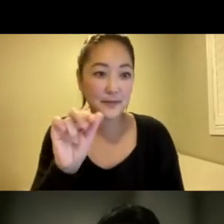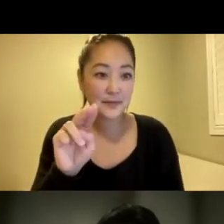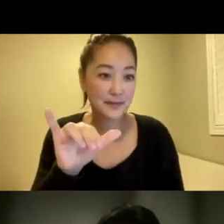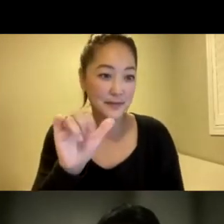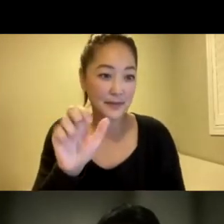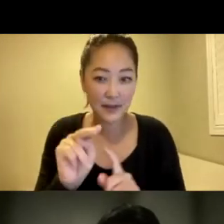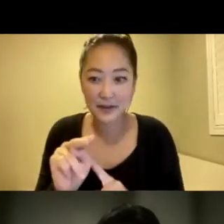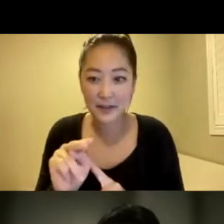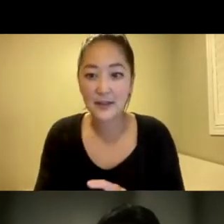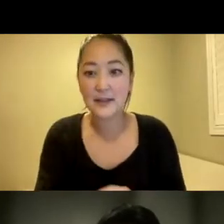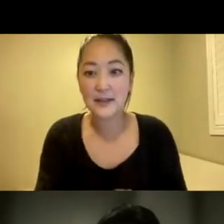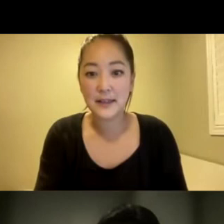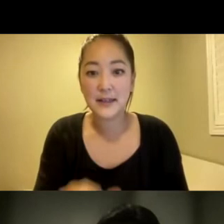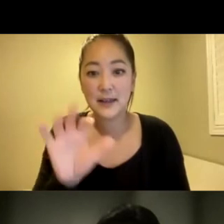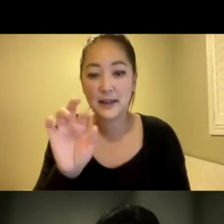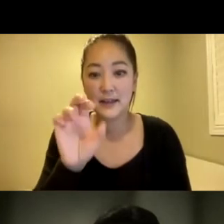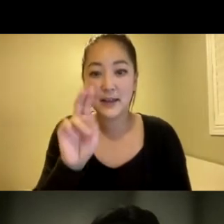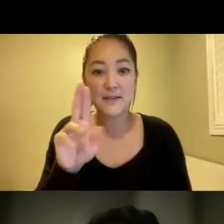about Mixed Up.